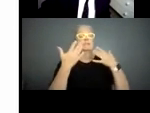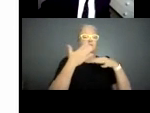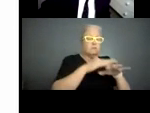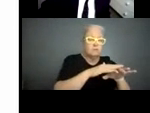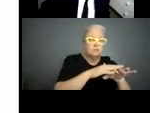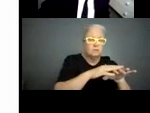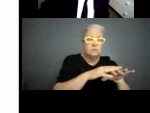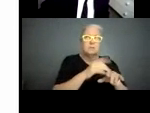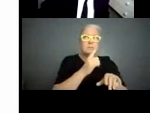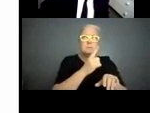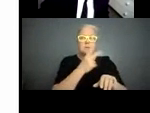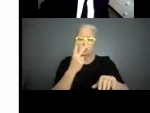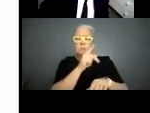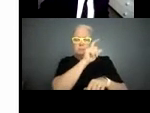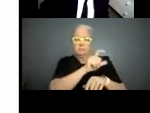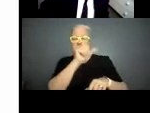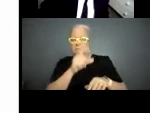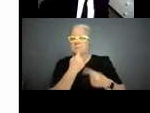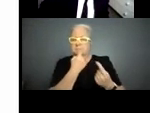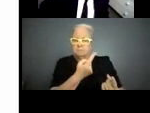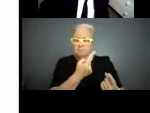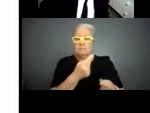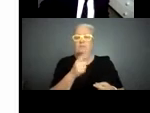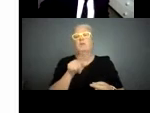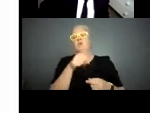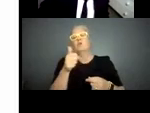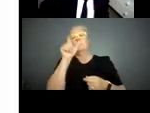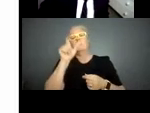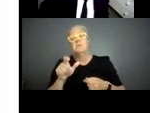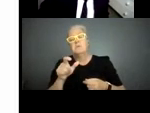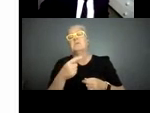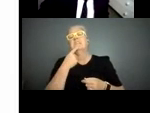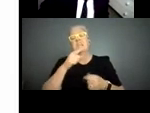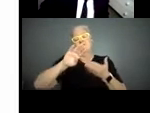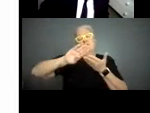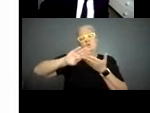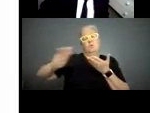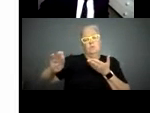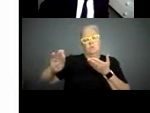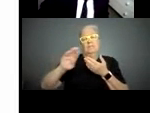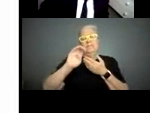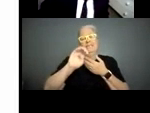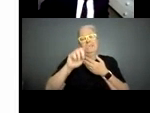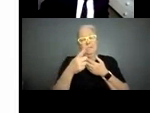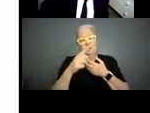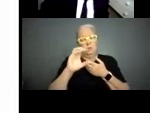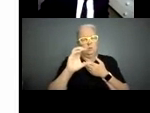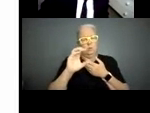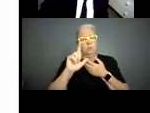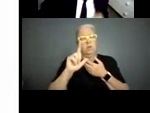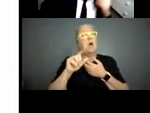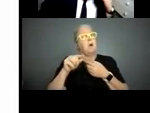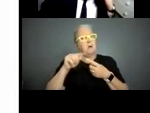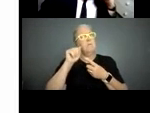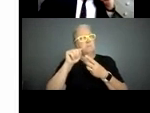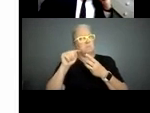that. Somebody else said exclusion. I've got more than one person saying exclusion. I'm just